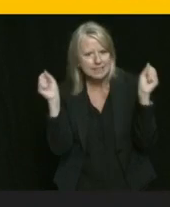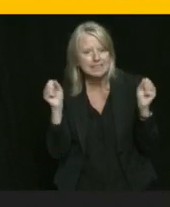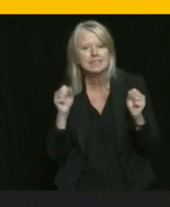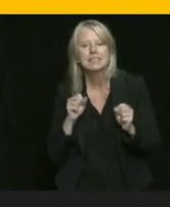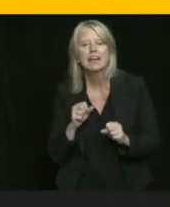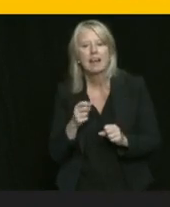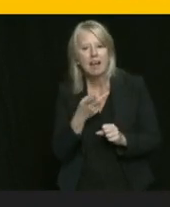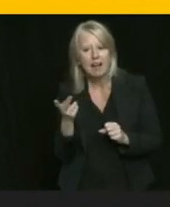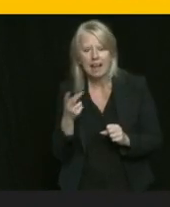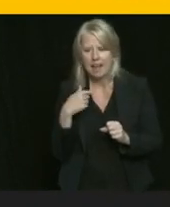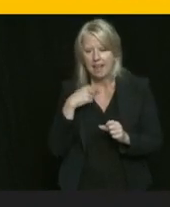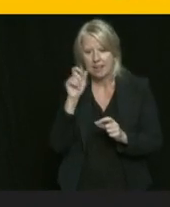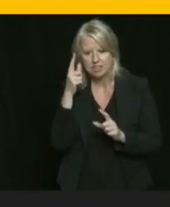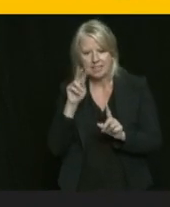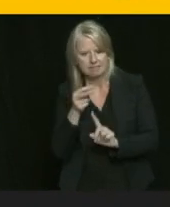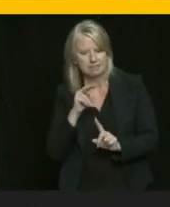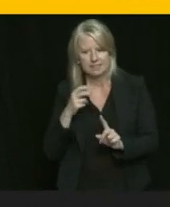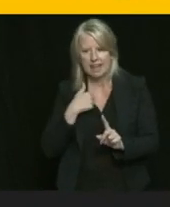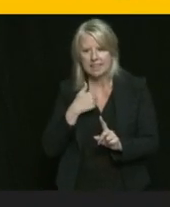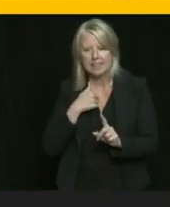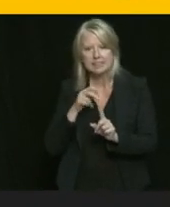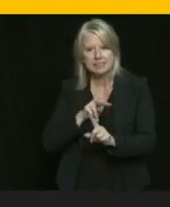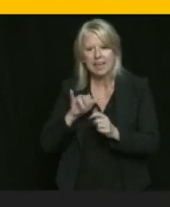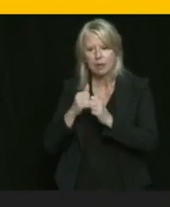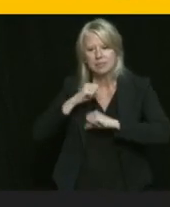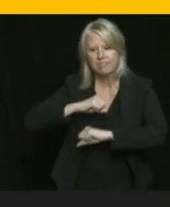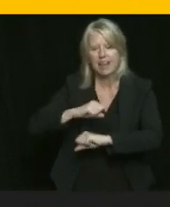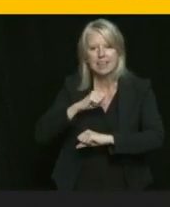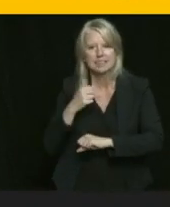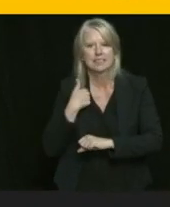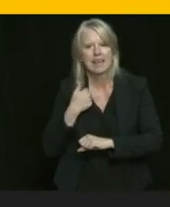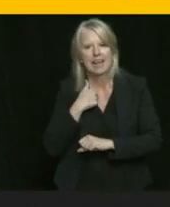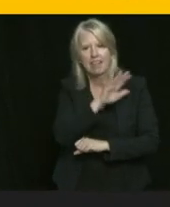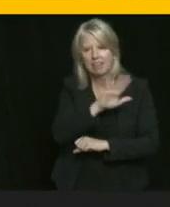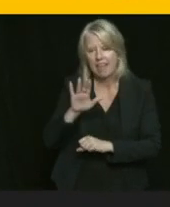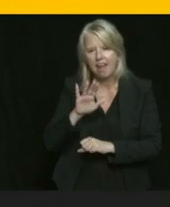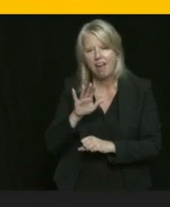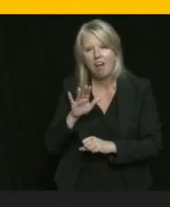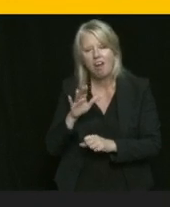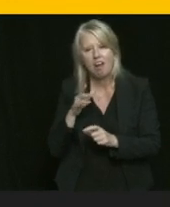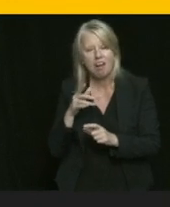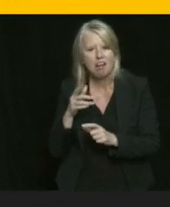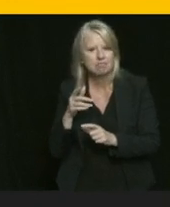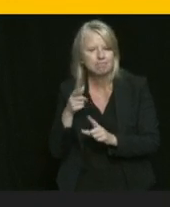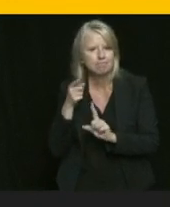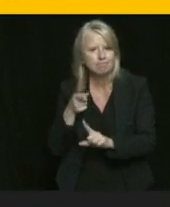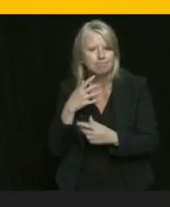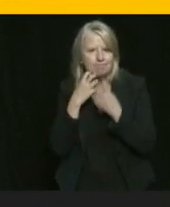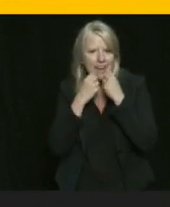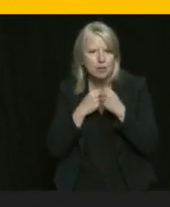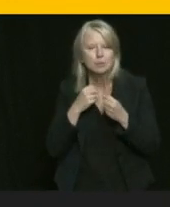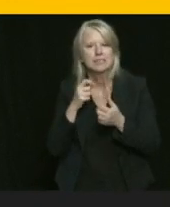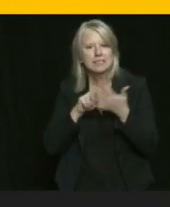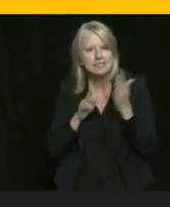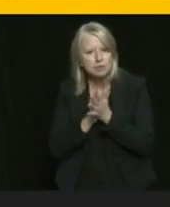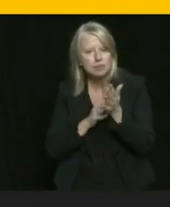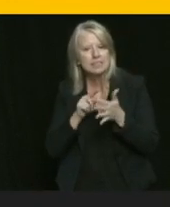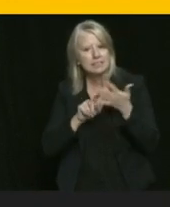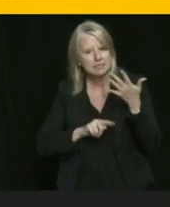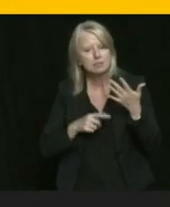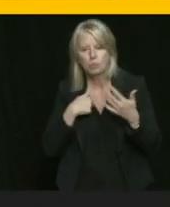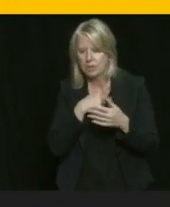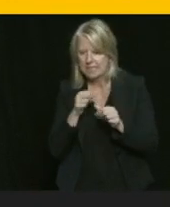position Canada in the best way to defend Canadians' interests, to defend our values. And we will continue to do